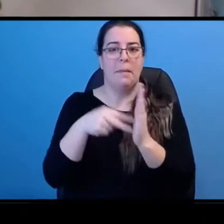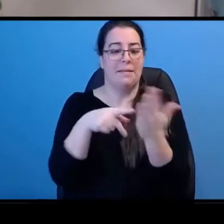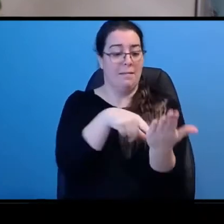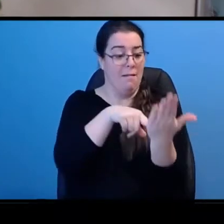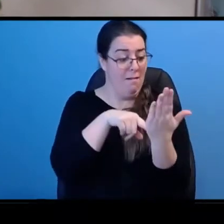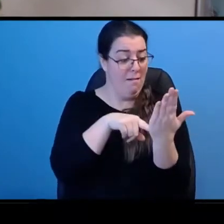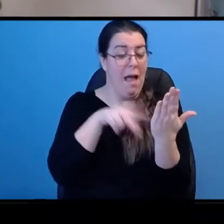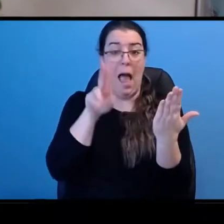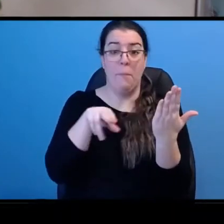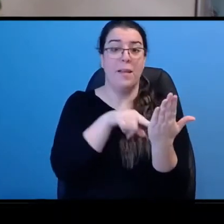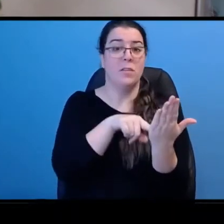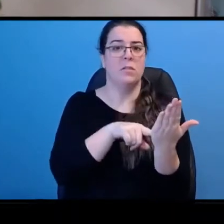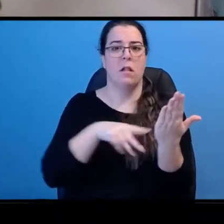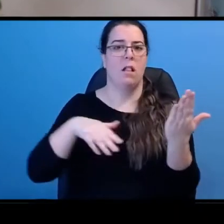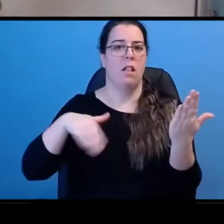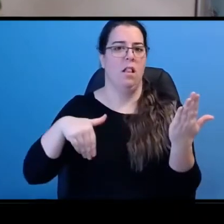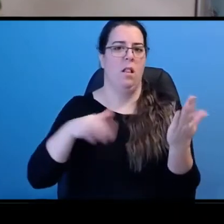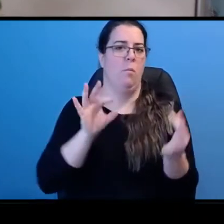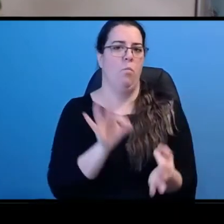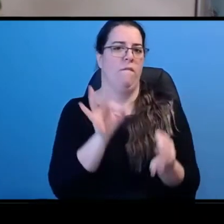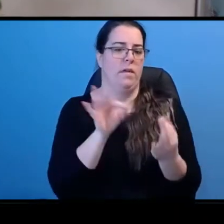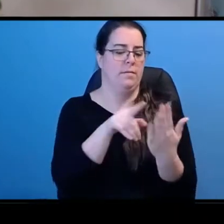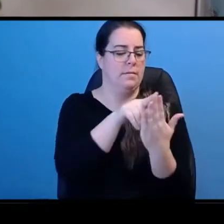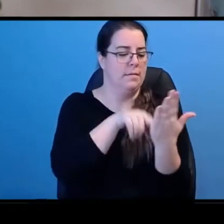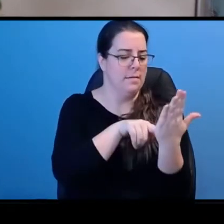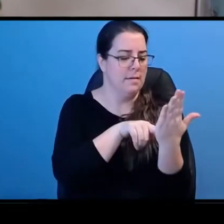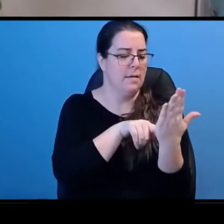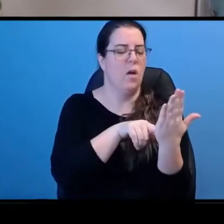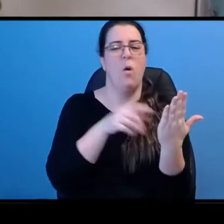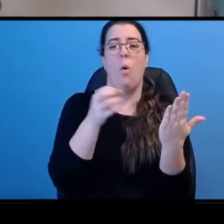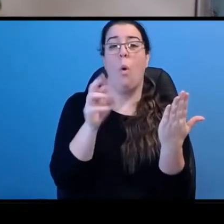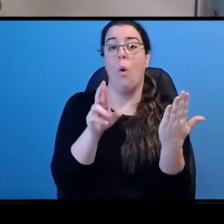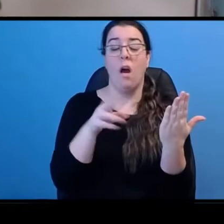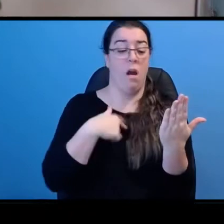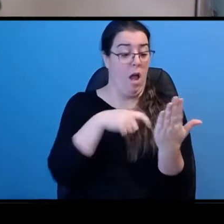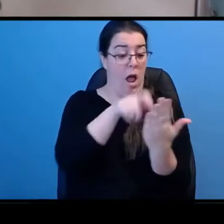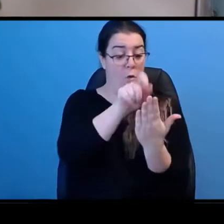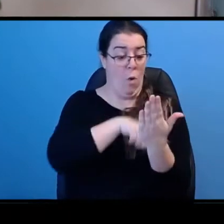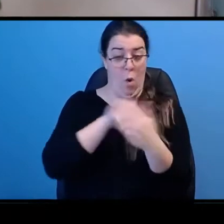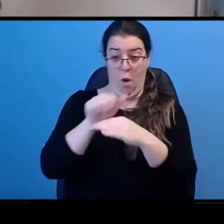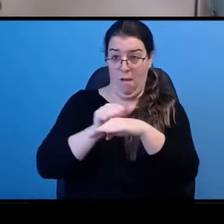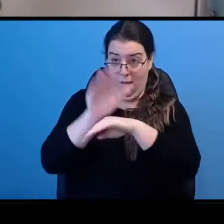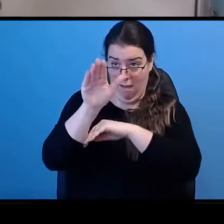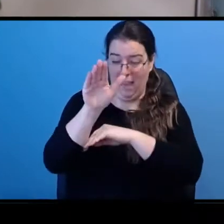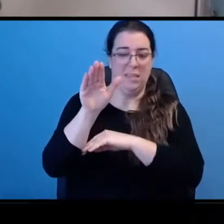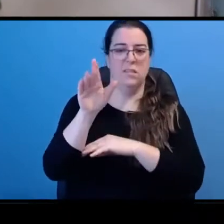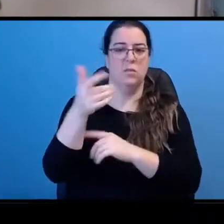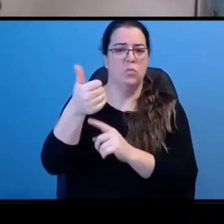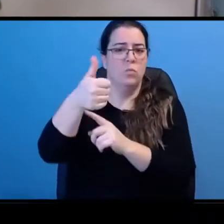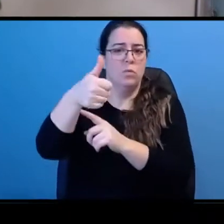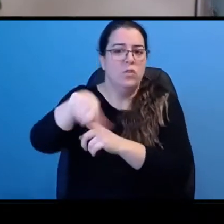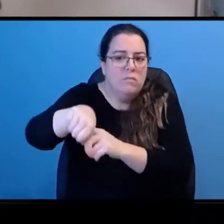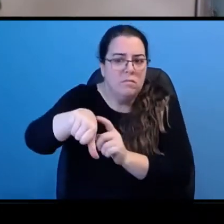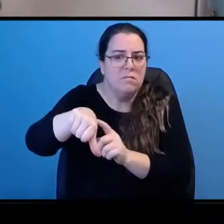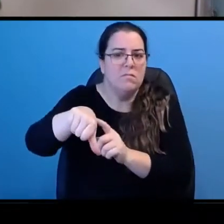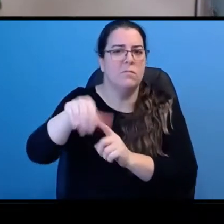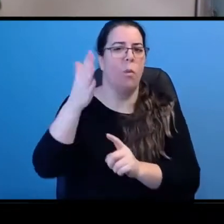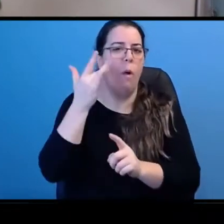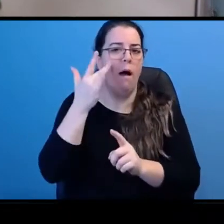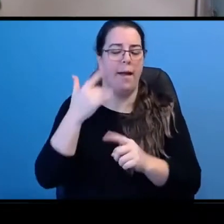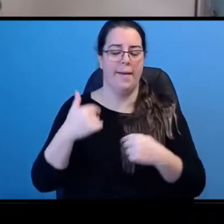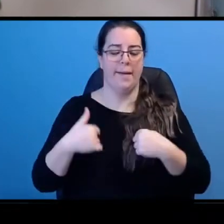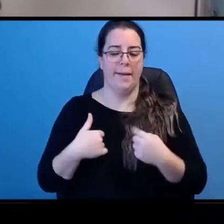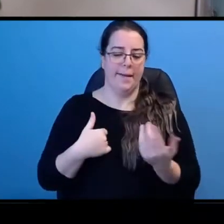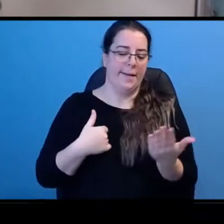wasn't successful because my heart's not really in it. I don't actually really want to do this project anymore. Or my goals as an artist have